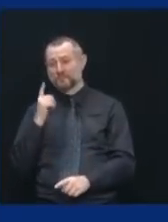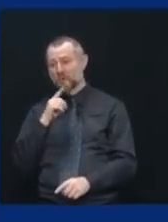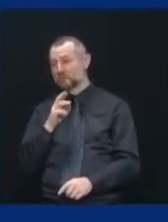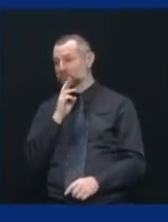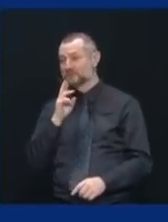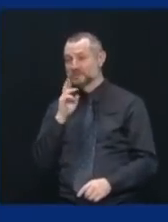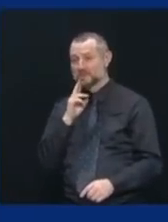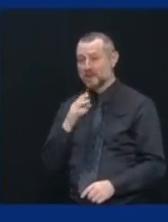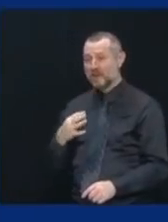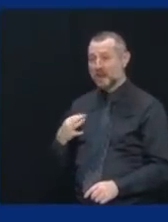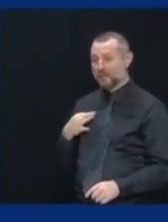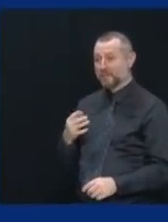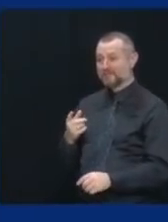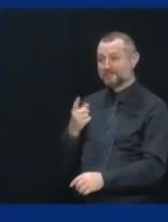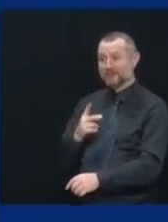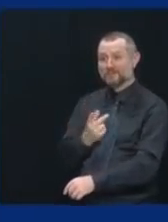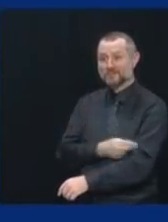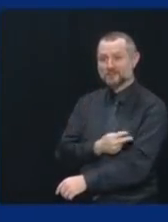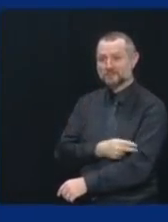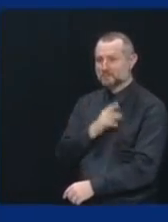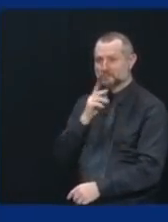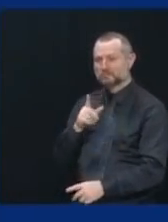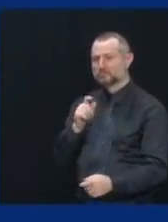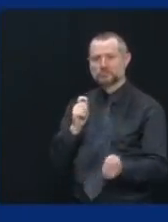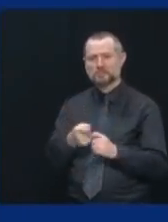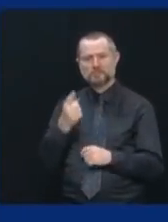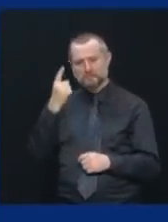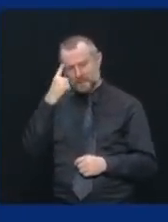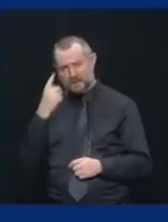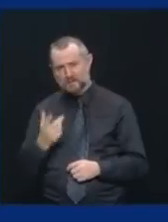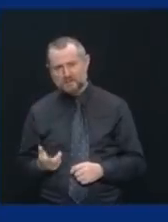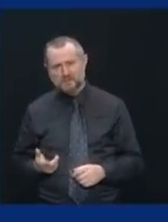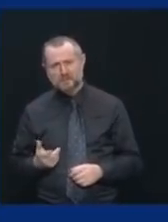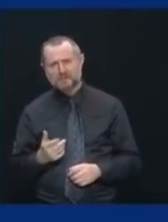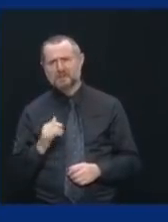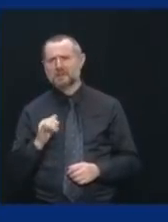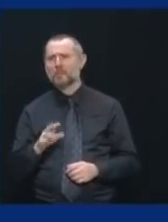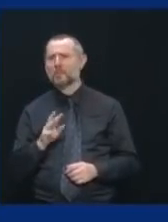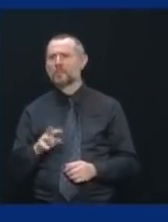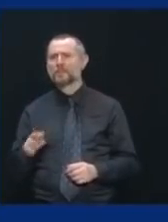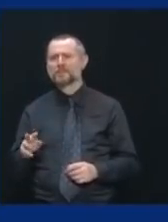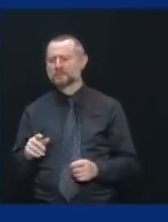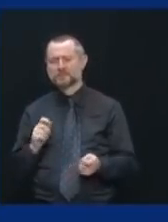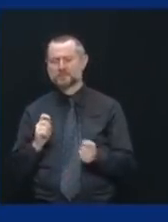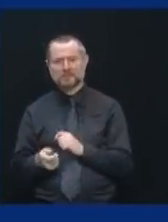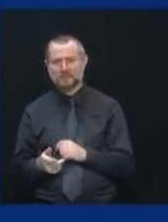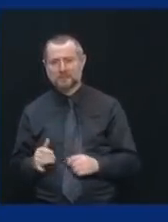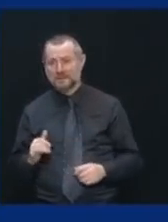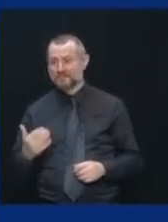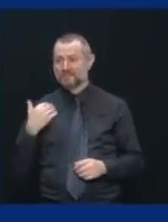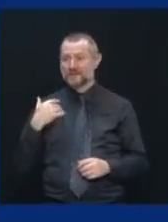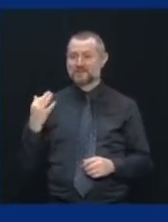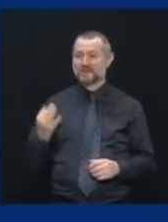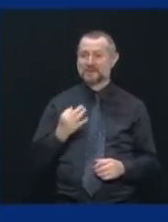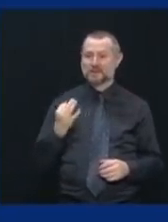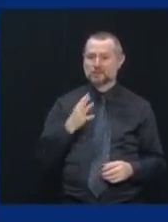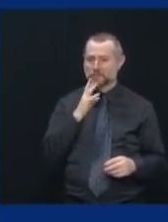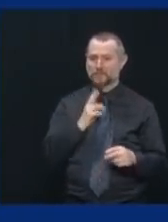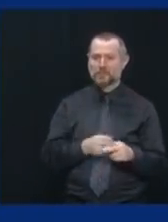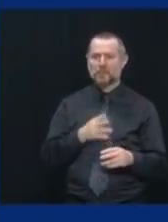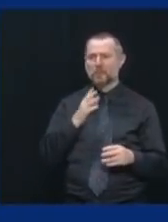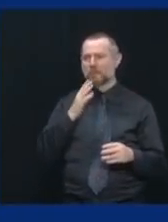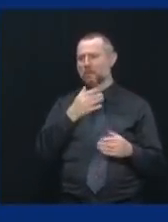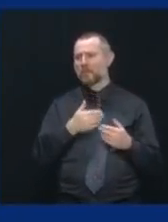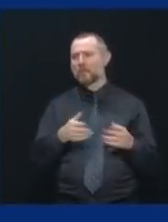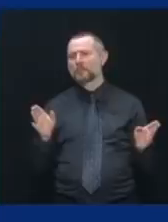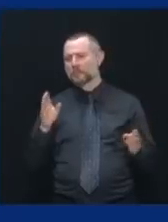being eligible for the vaccine. And it took a few days for the screening website to reflect that. And on Friday, as you mentioned earlier, you announced hospitals would have a